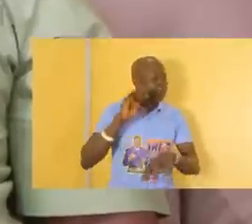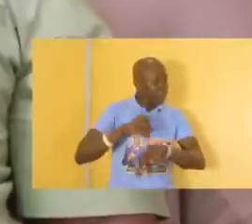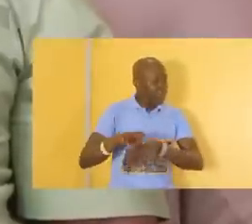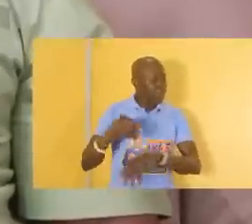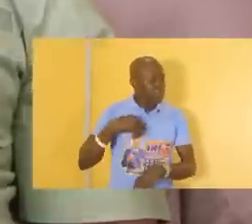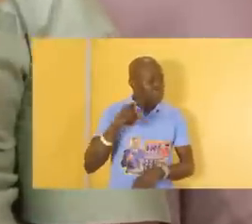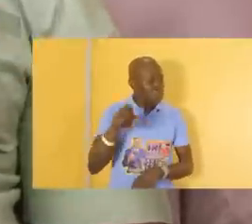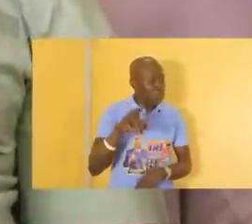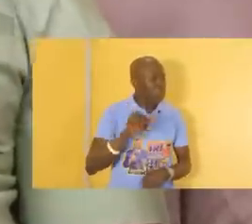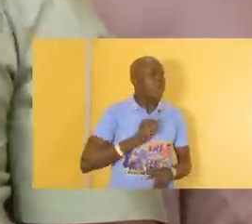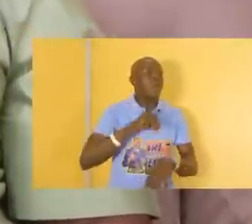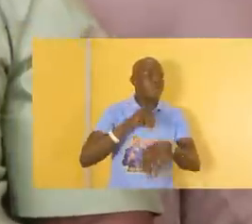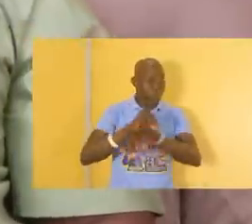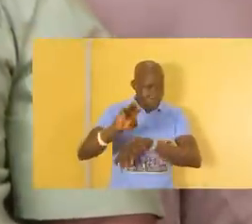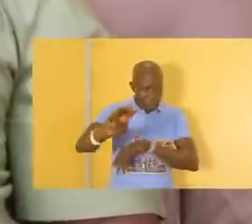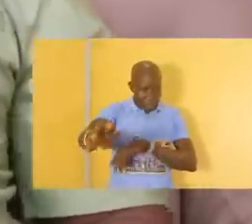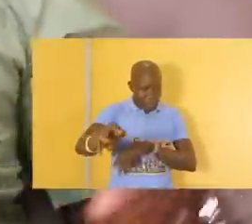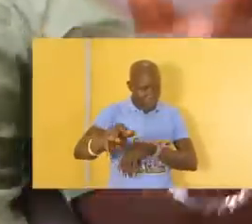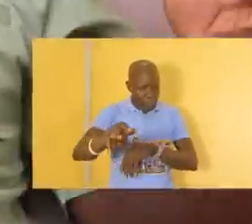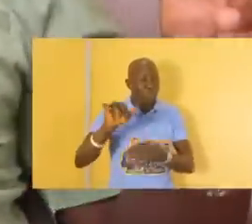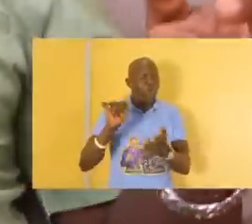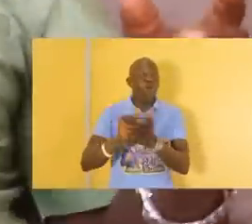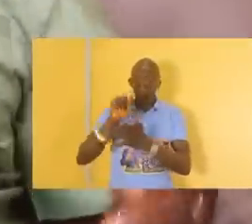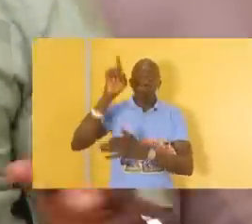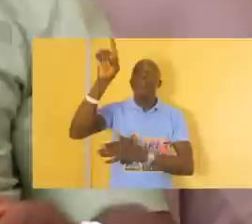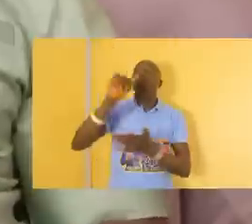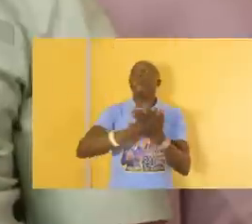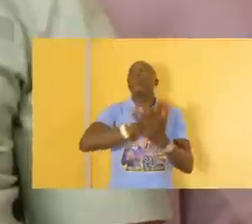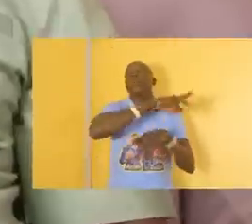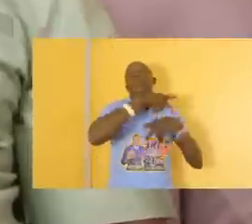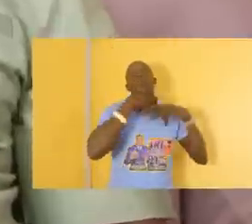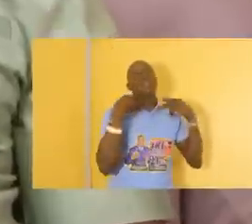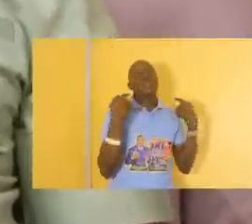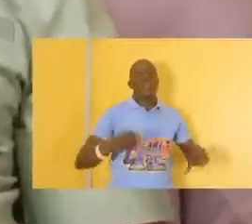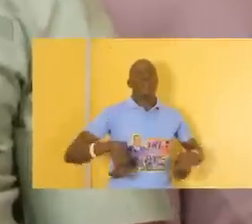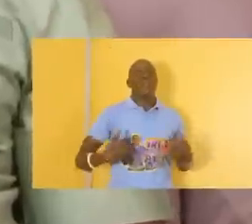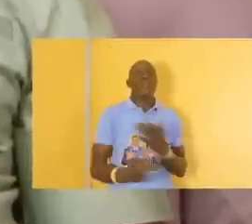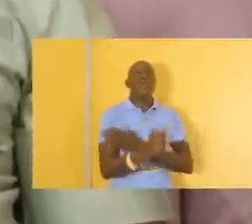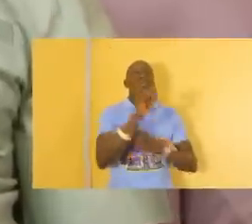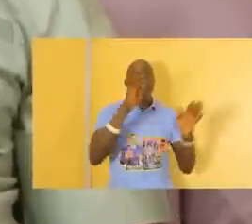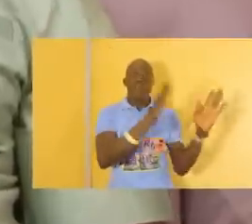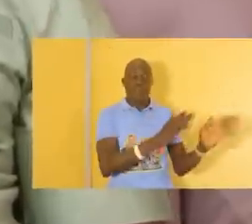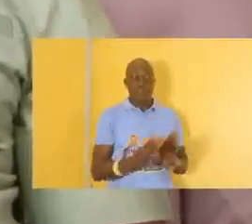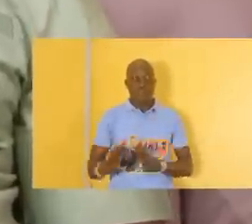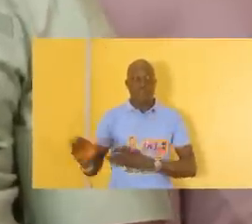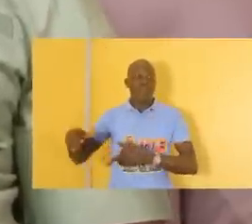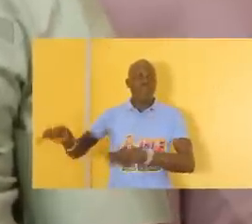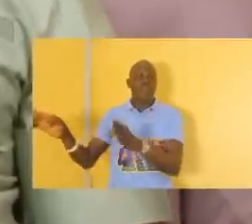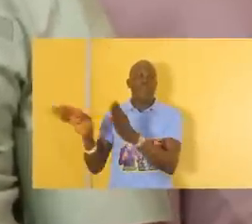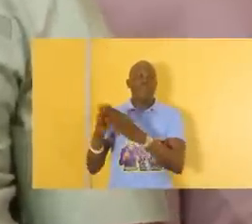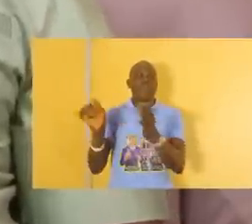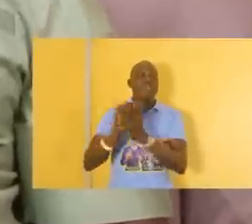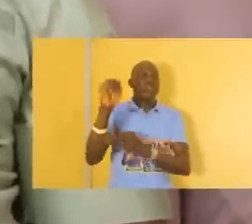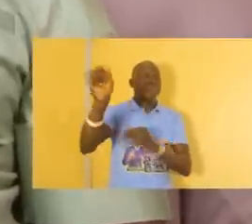Lord has sent me to you. I've delivered the message. All the oracle of the living God. Get prepared,